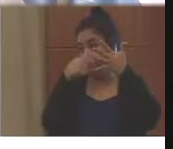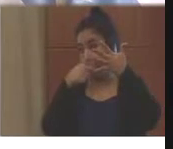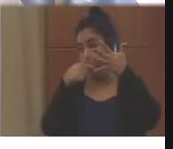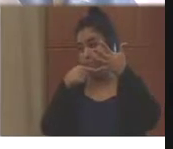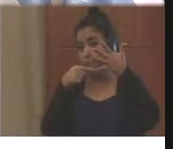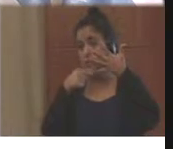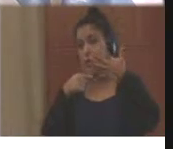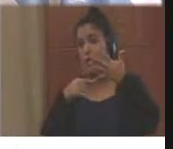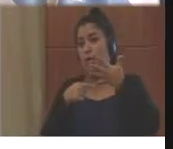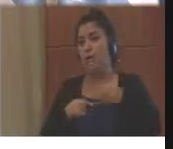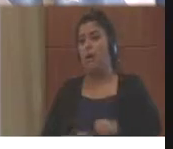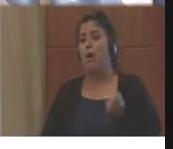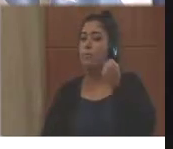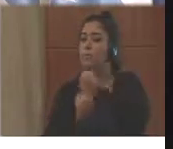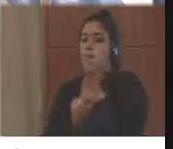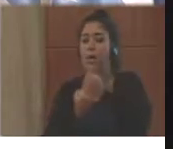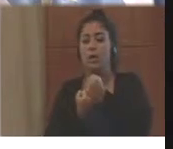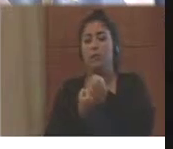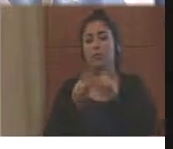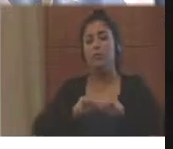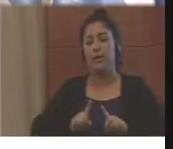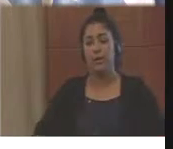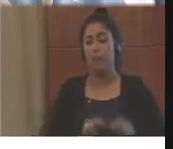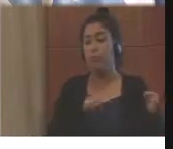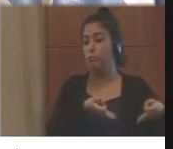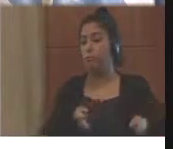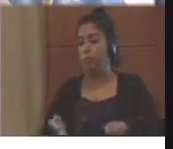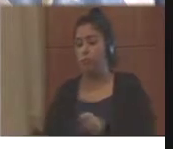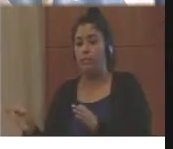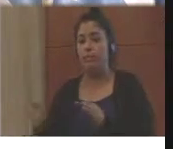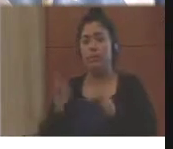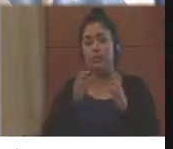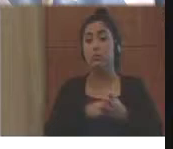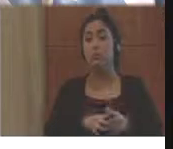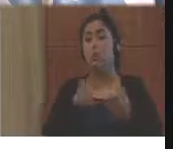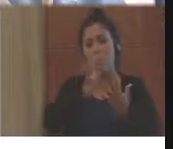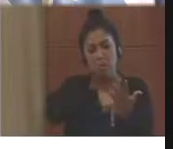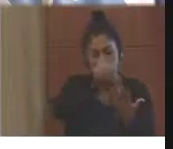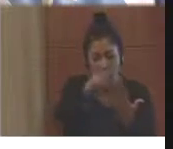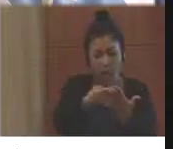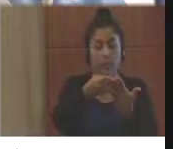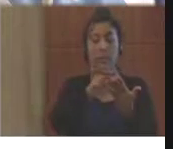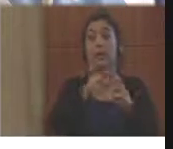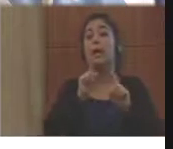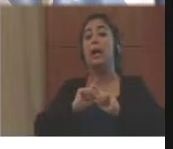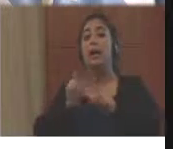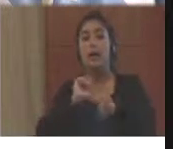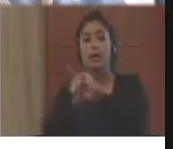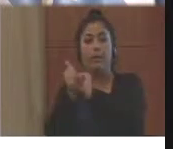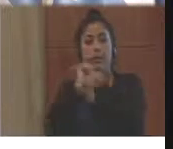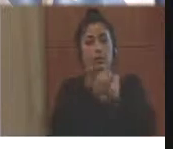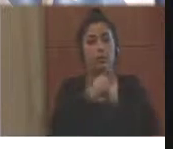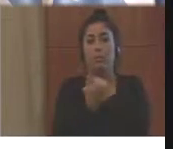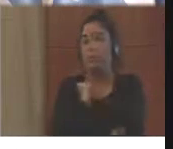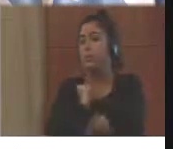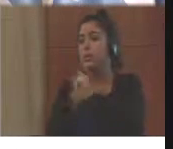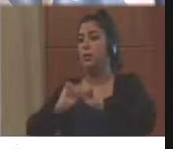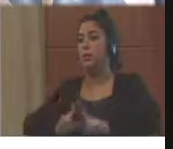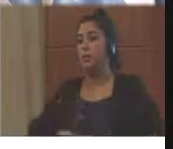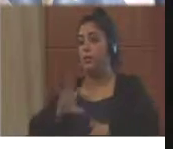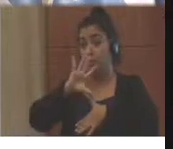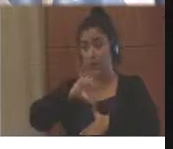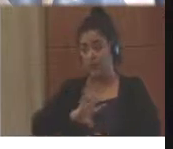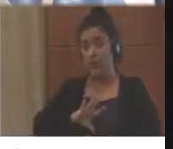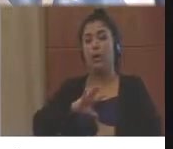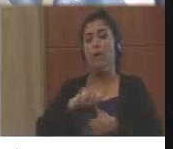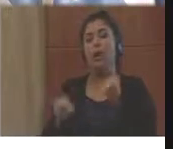And also to support processes and regulations for implementation programs that in our different countries,